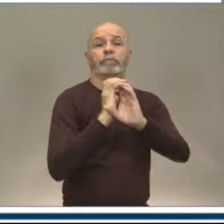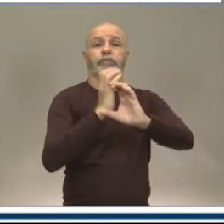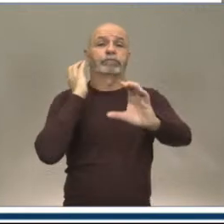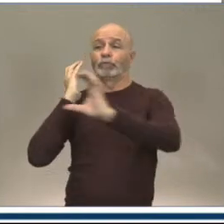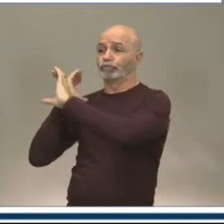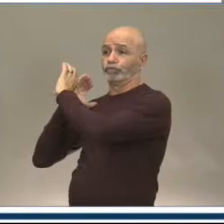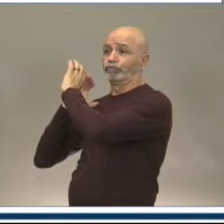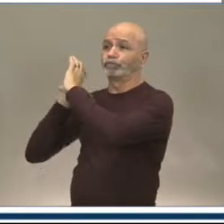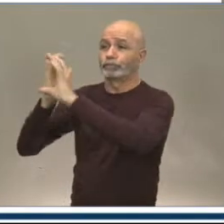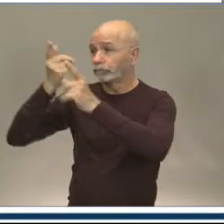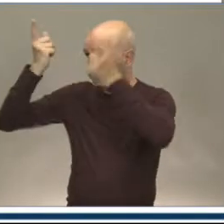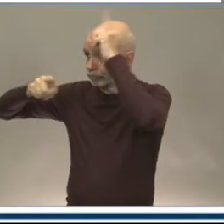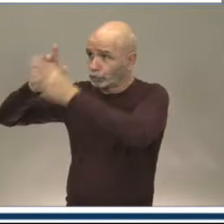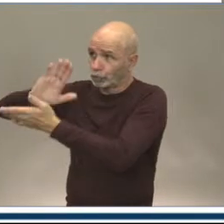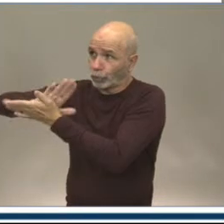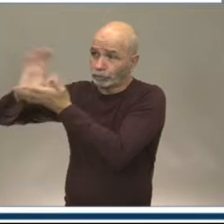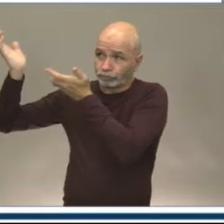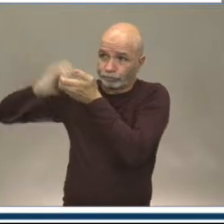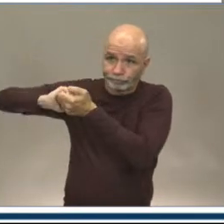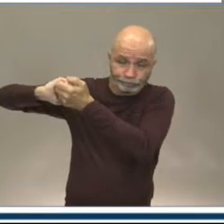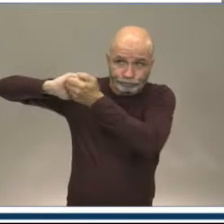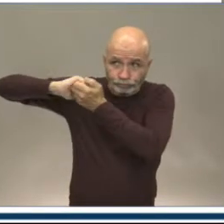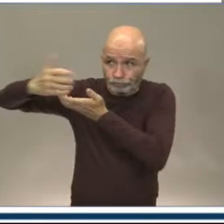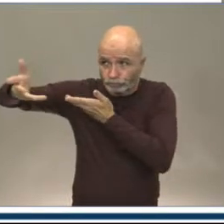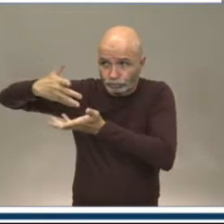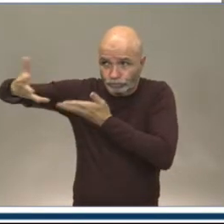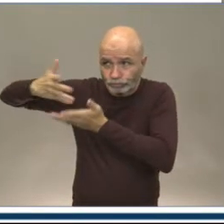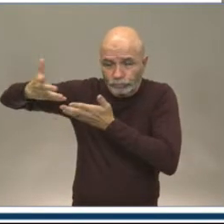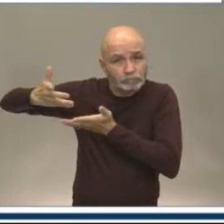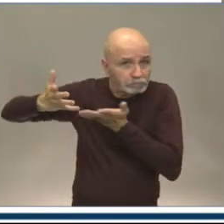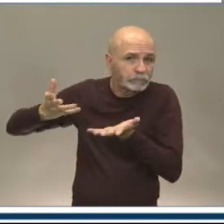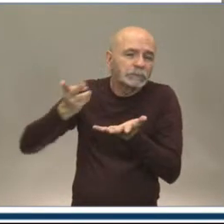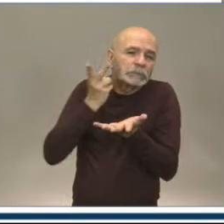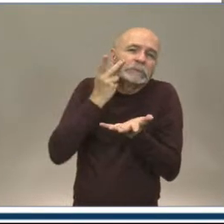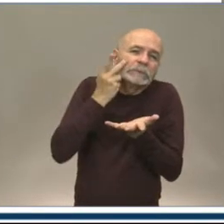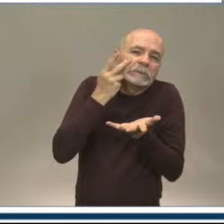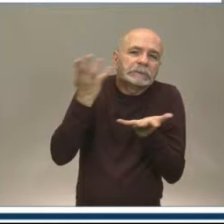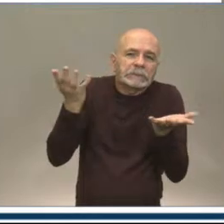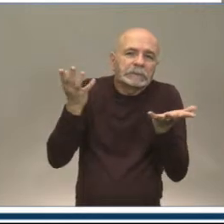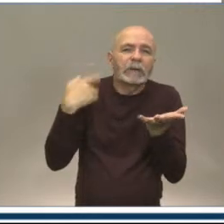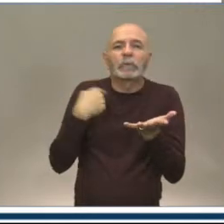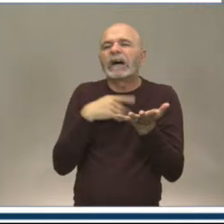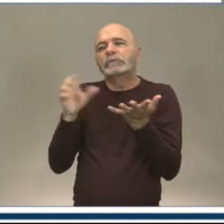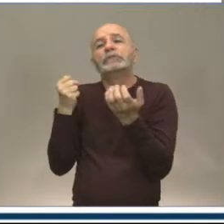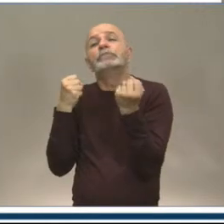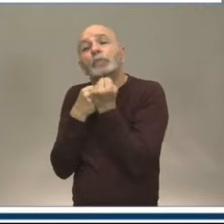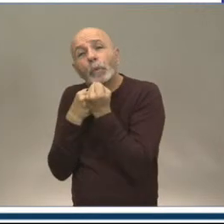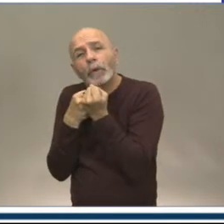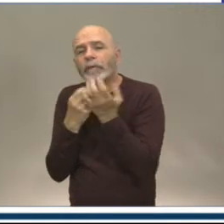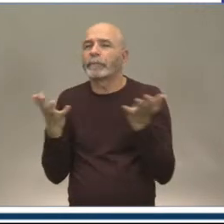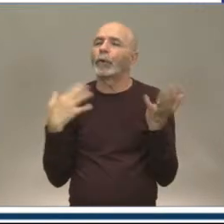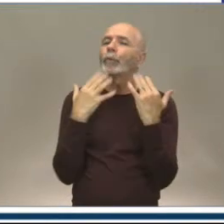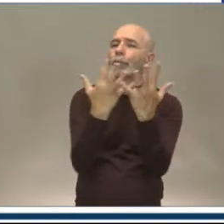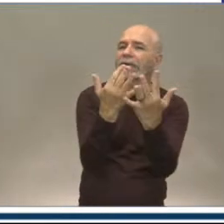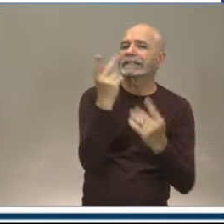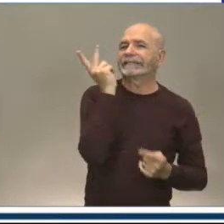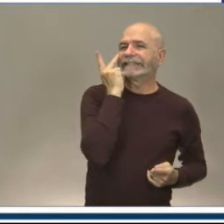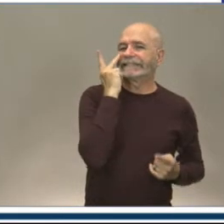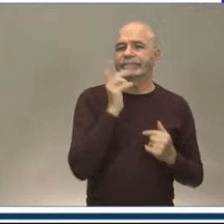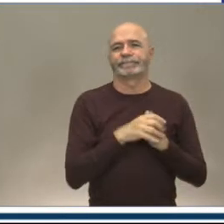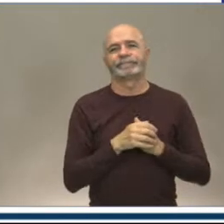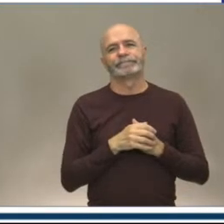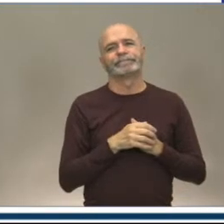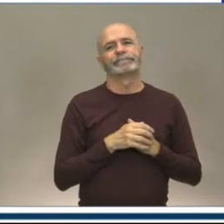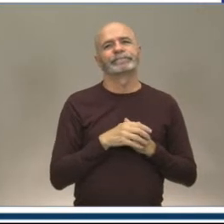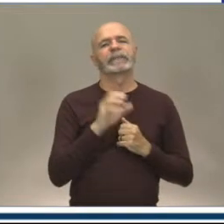to provide additional opportunities for children and families where that may be necessary. Premier, I could give us a snapshot